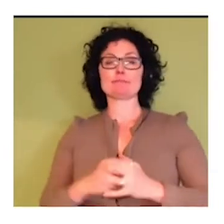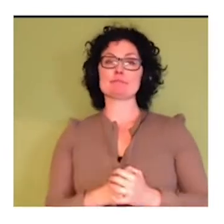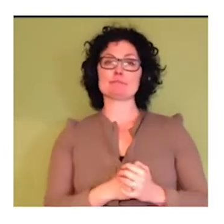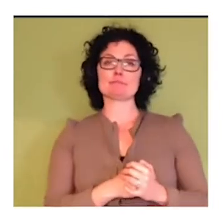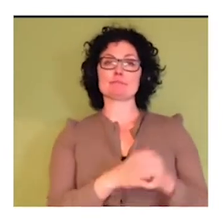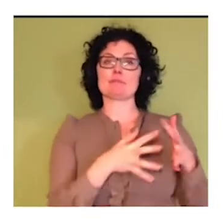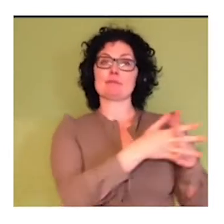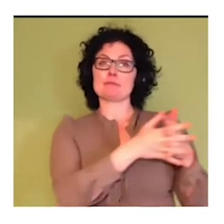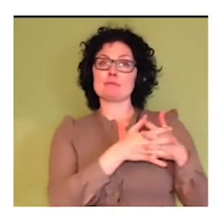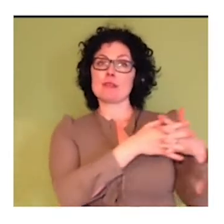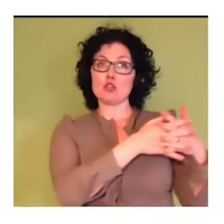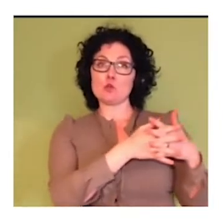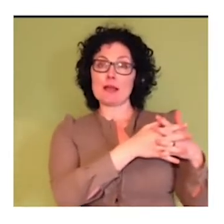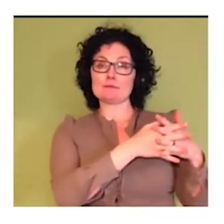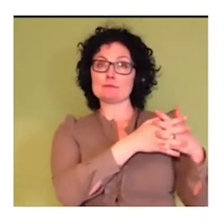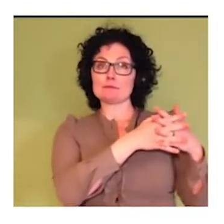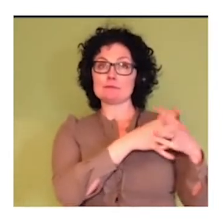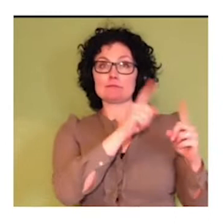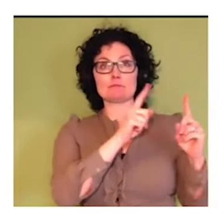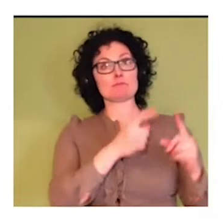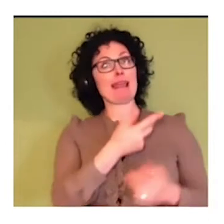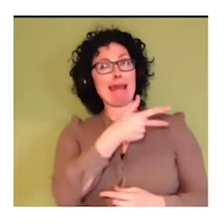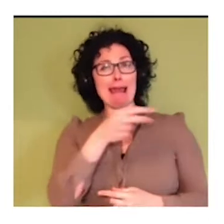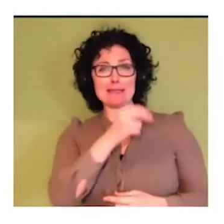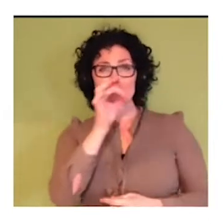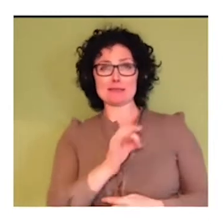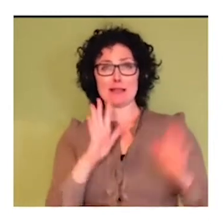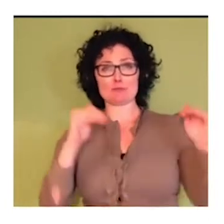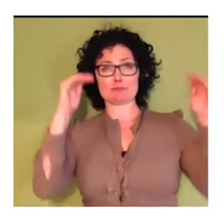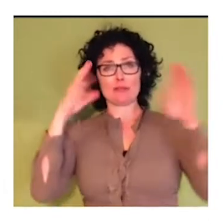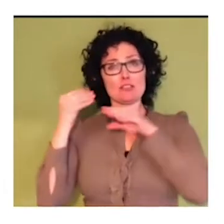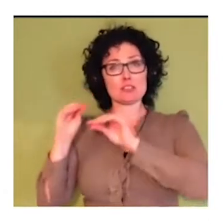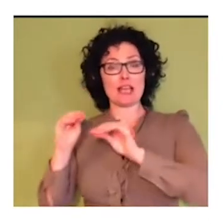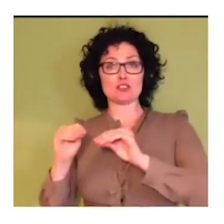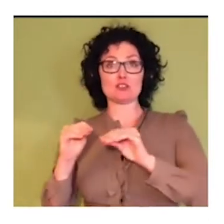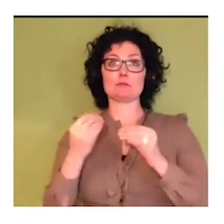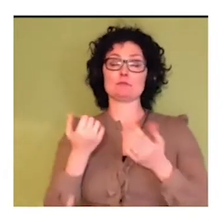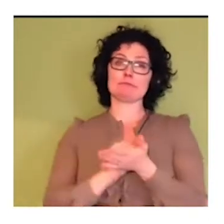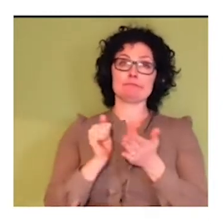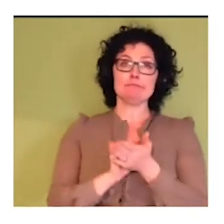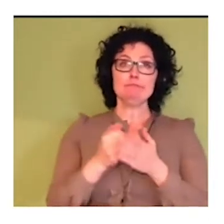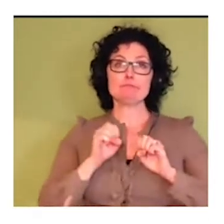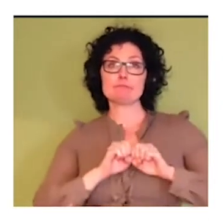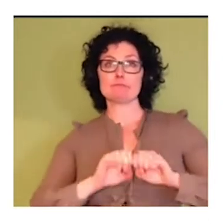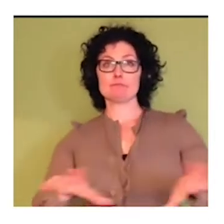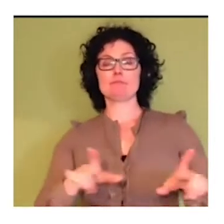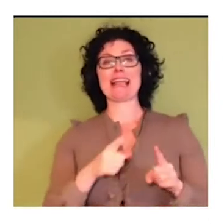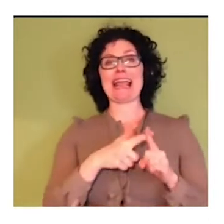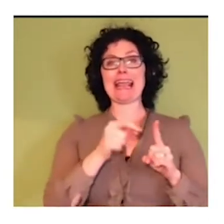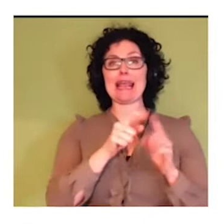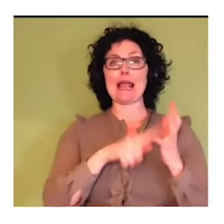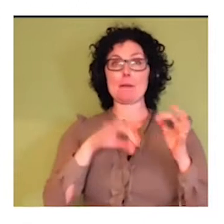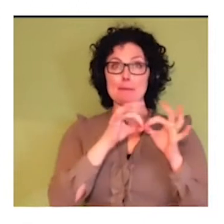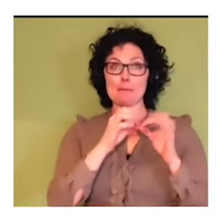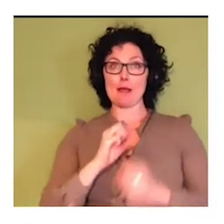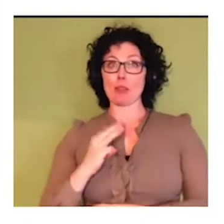80% of newer higher education textbooks are produced in EPUB 3. Now, lots of content in